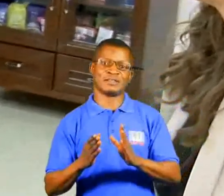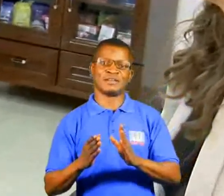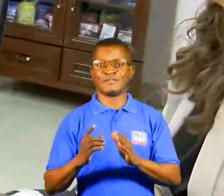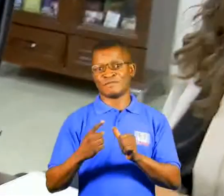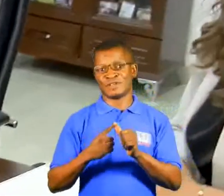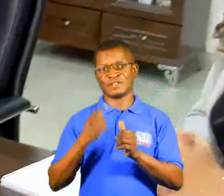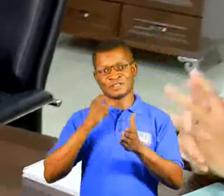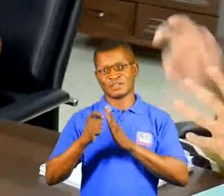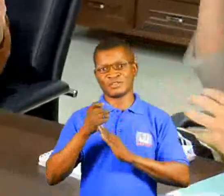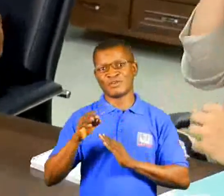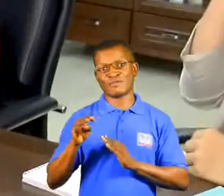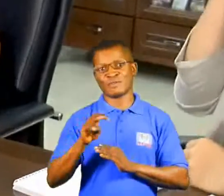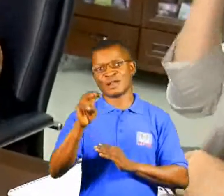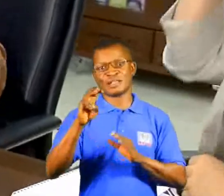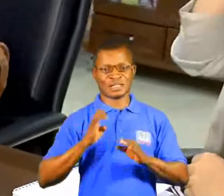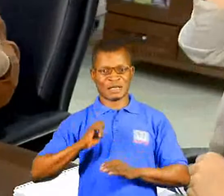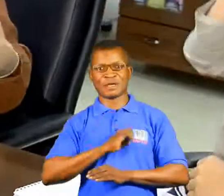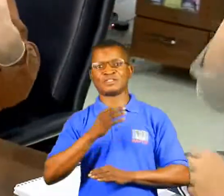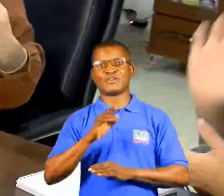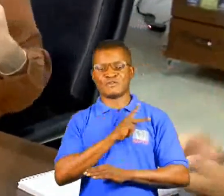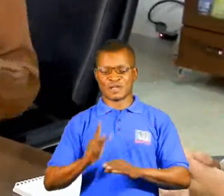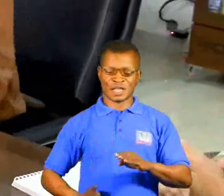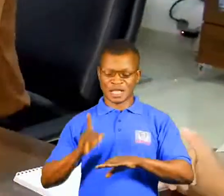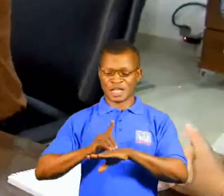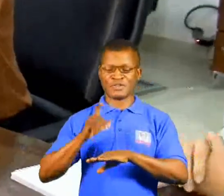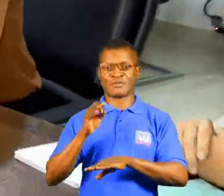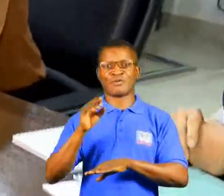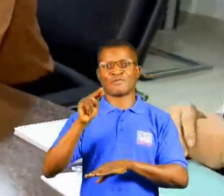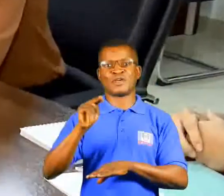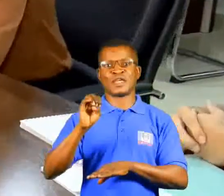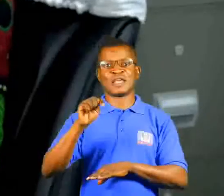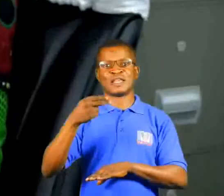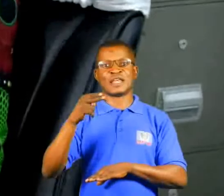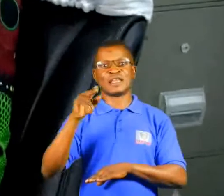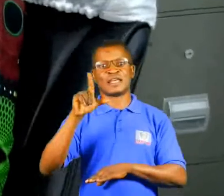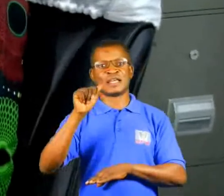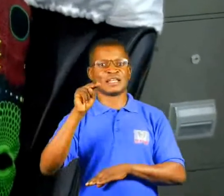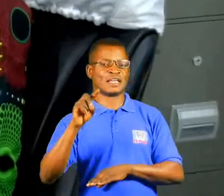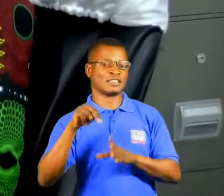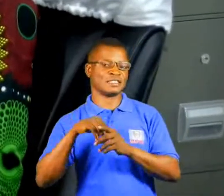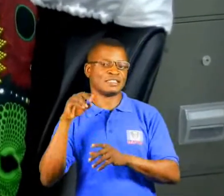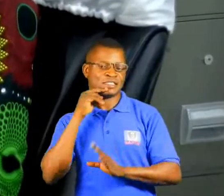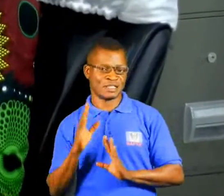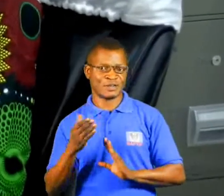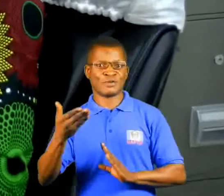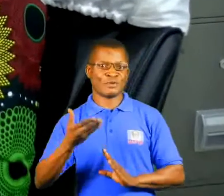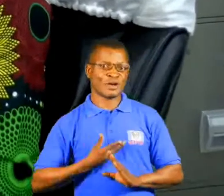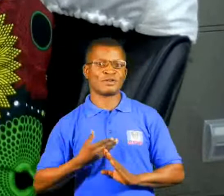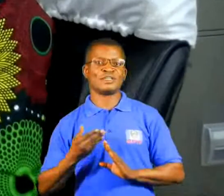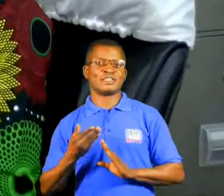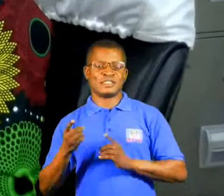DeWitt, First Secretary, Migration Embassy of the Kingdom of Netherlands in Nigeria. Welcoming the team, the Director